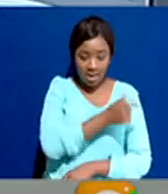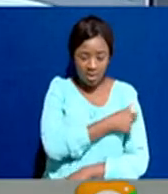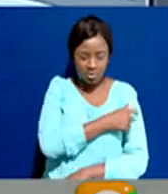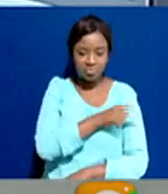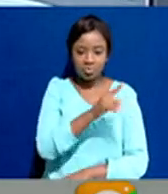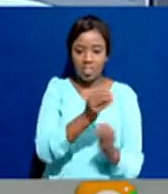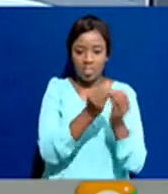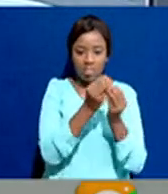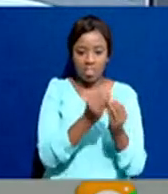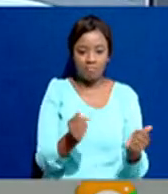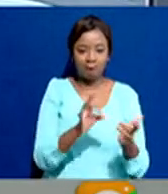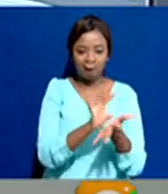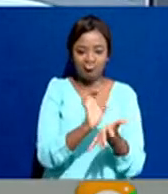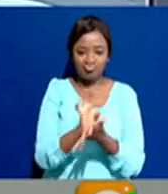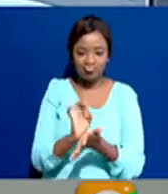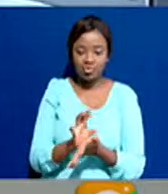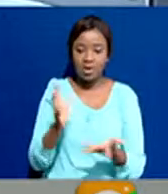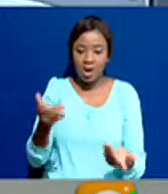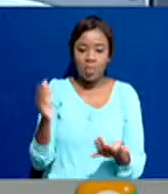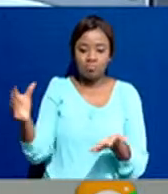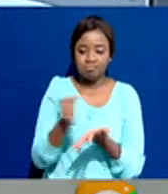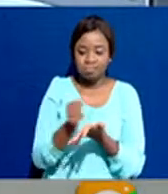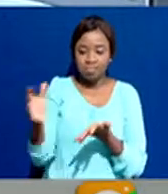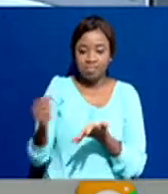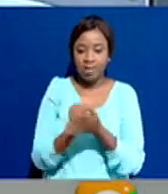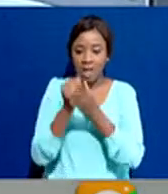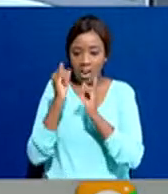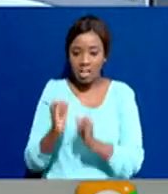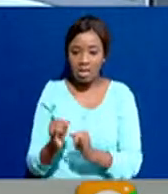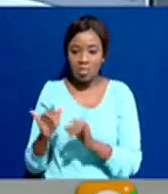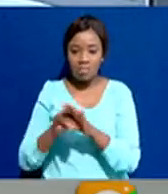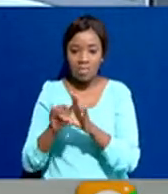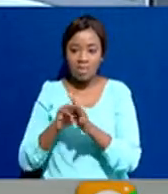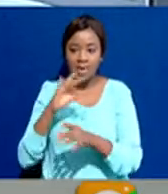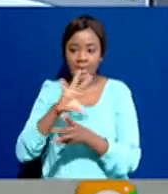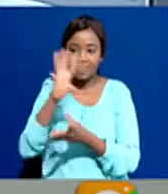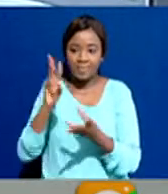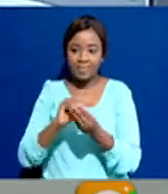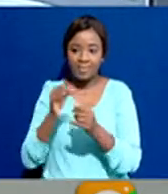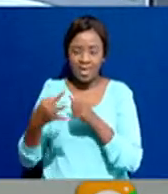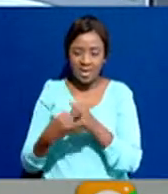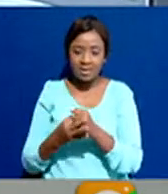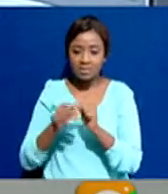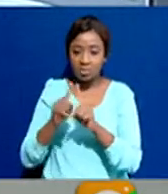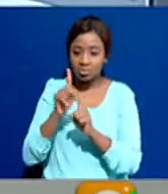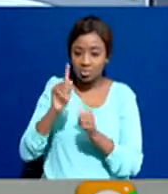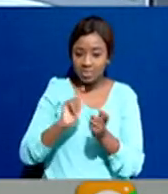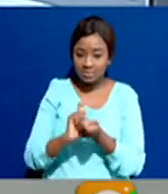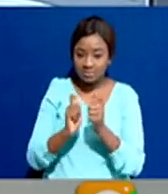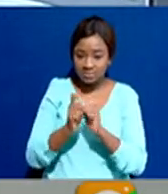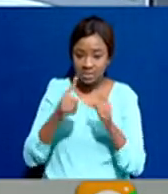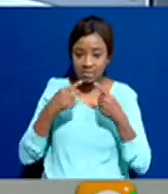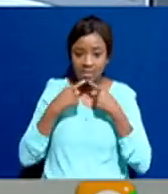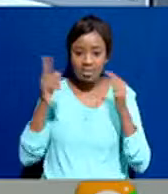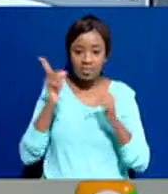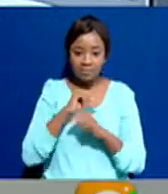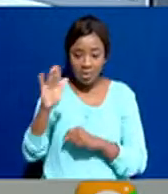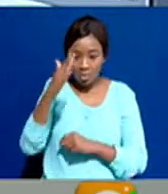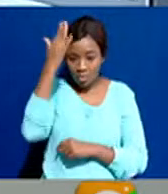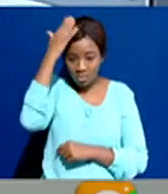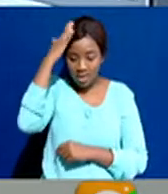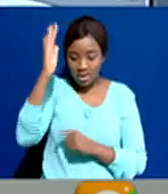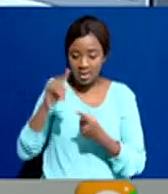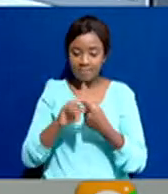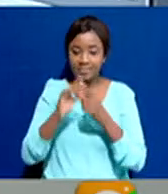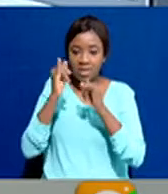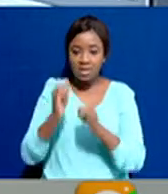new 8-member board to oversee operations at the facility. In a sweeping changes announced on Monday, Dr. Bernard Gituma was named